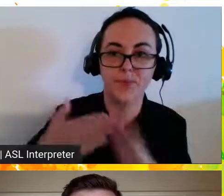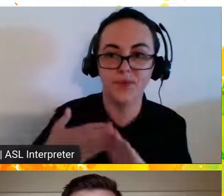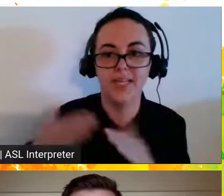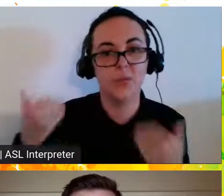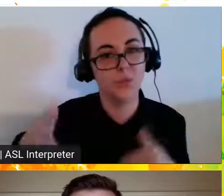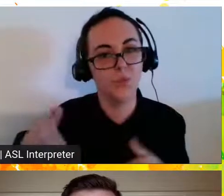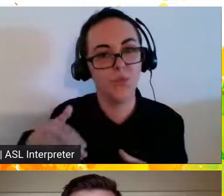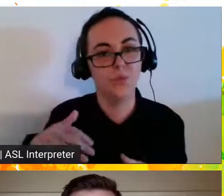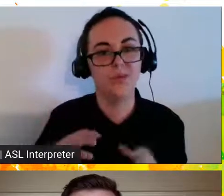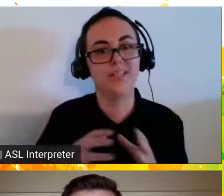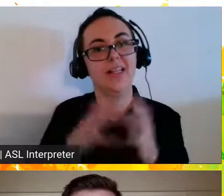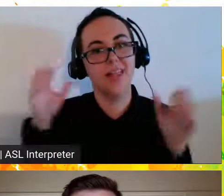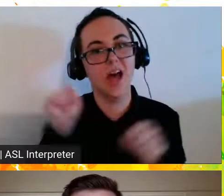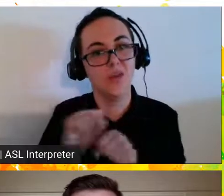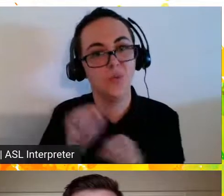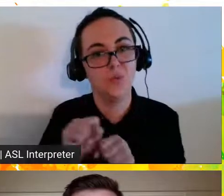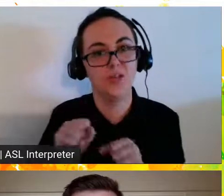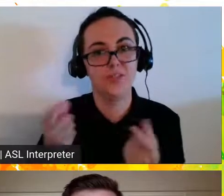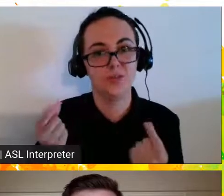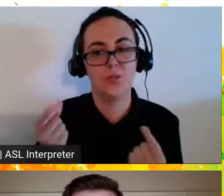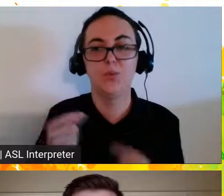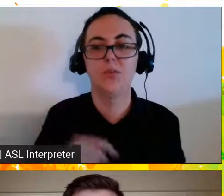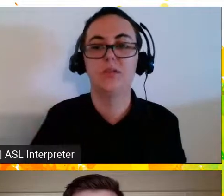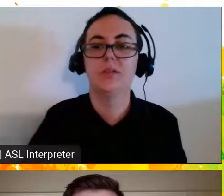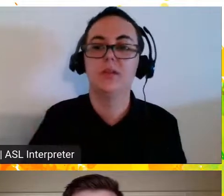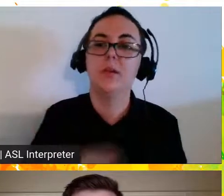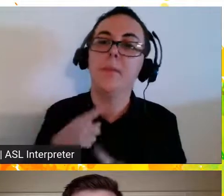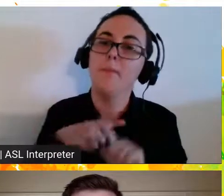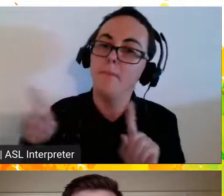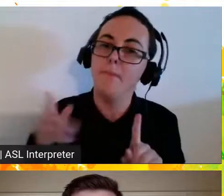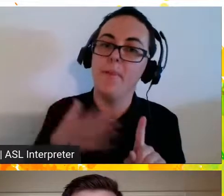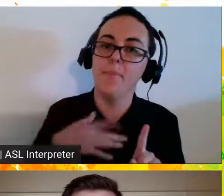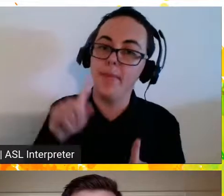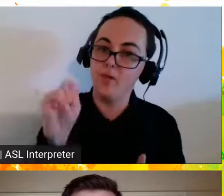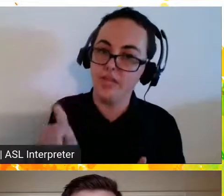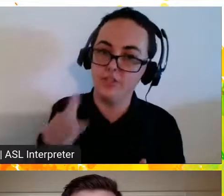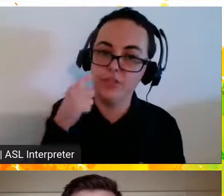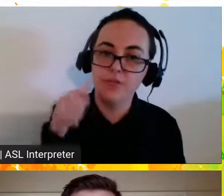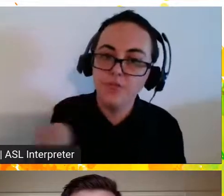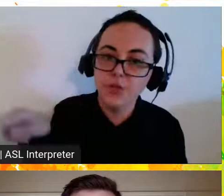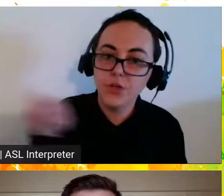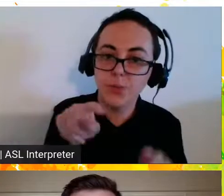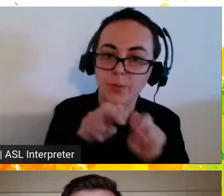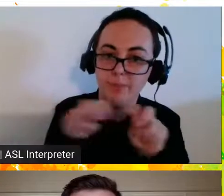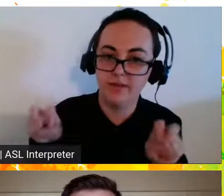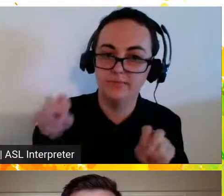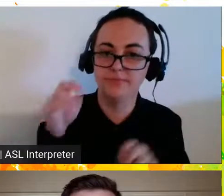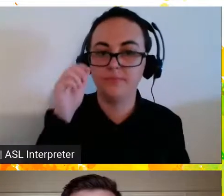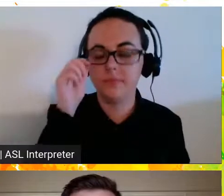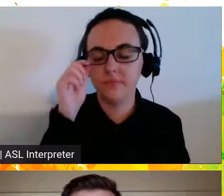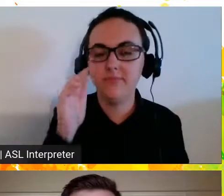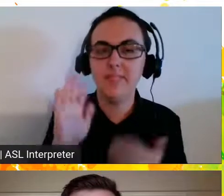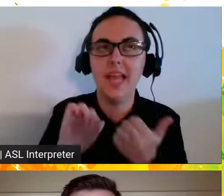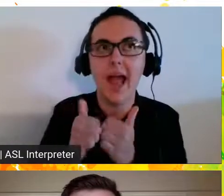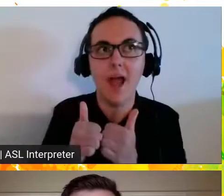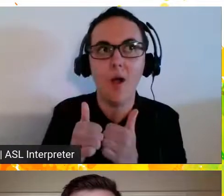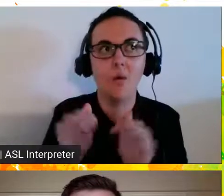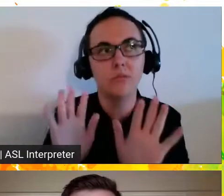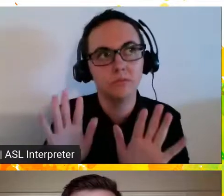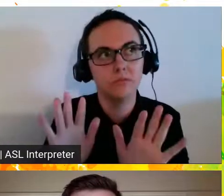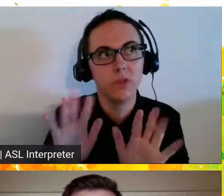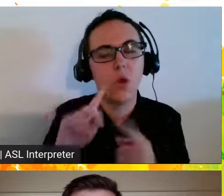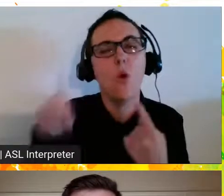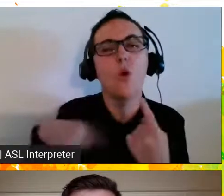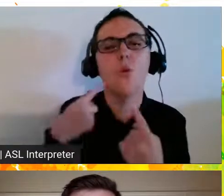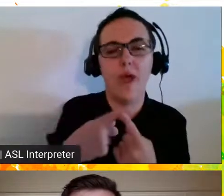question for you all would be, how or when, in your opinion,